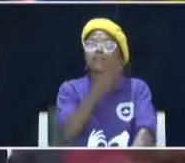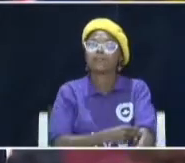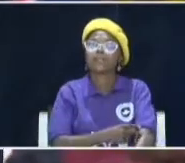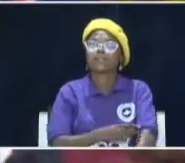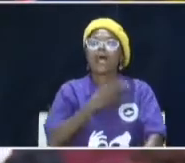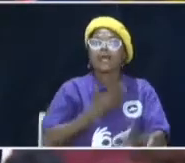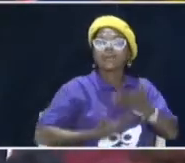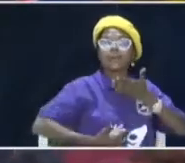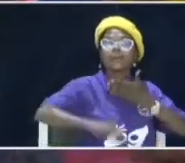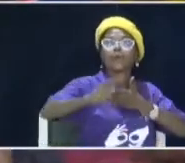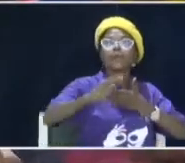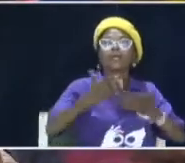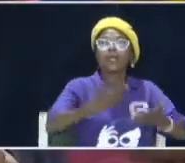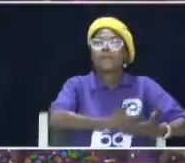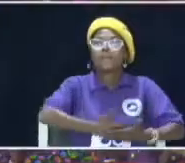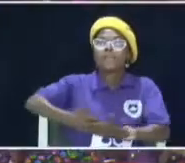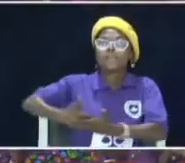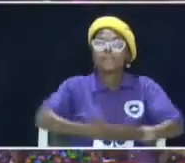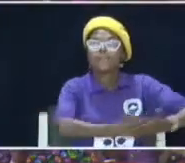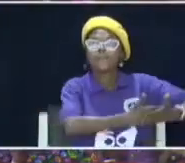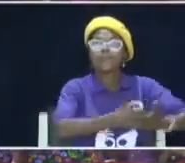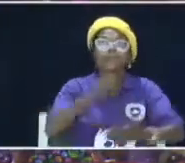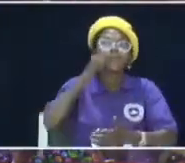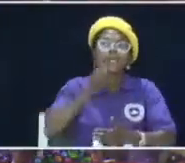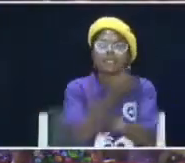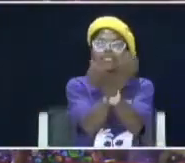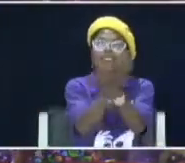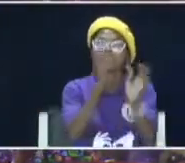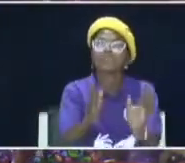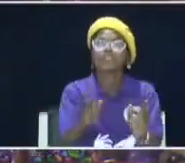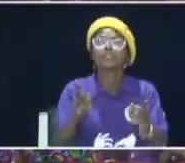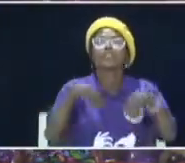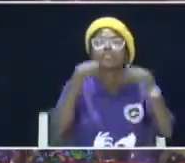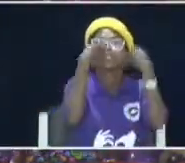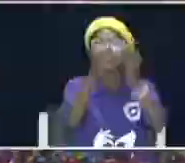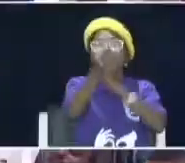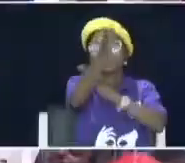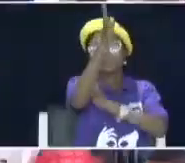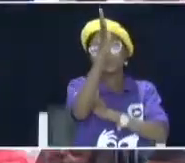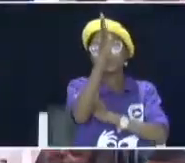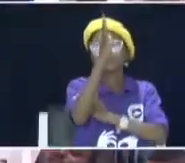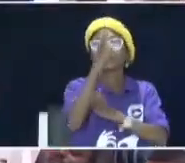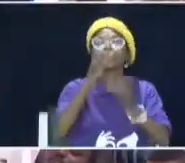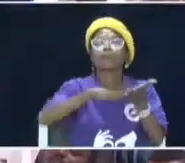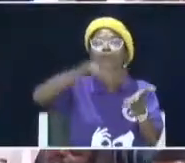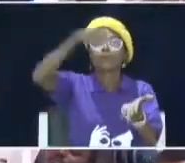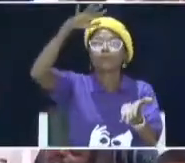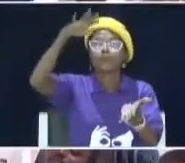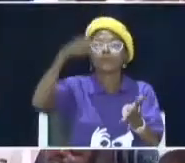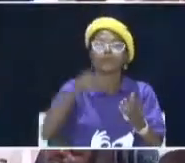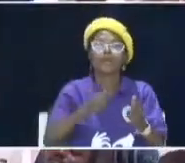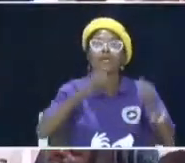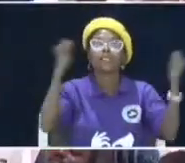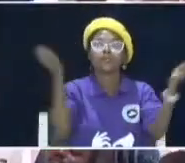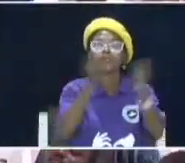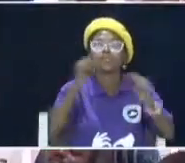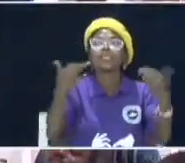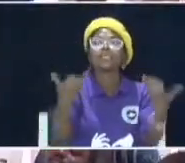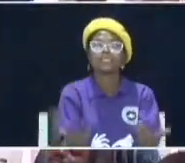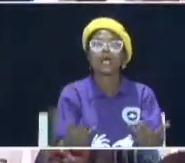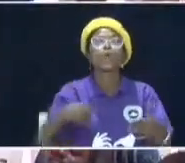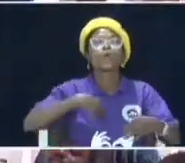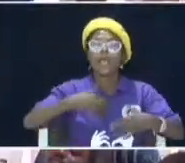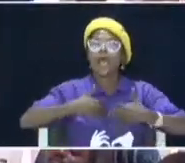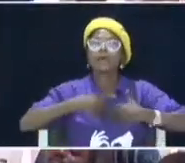safely. She's giving all the glory to our great, great, great God. Hallelujah. Now we have the